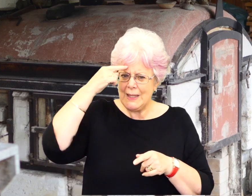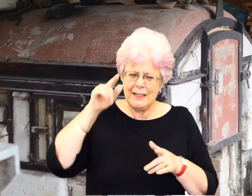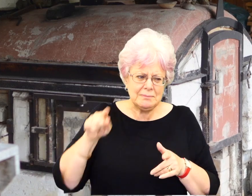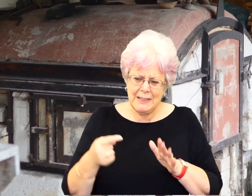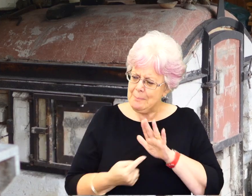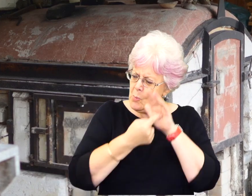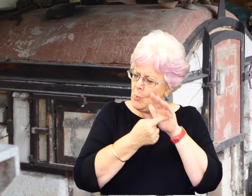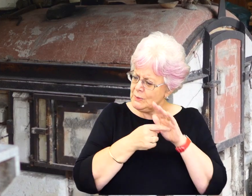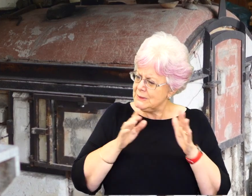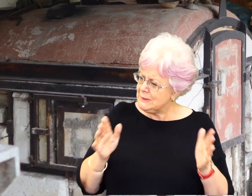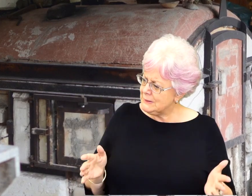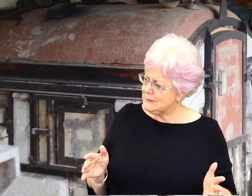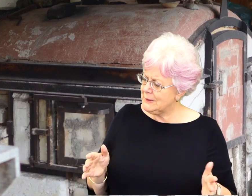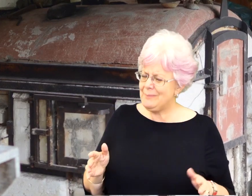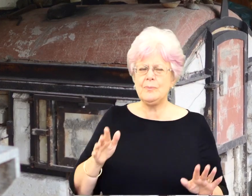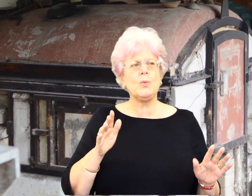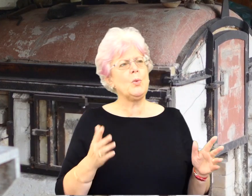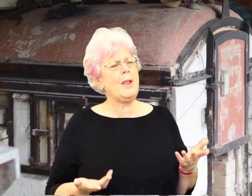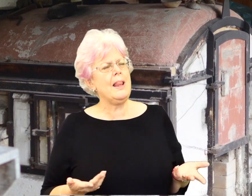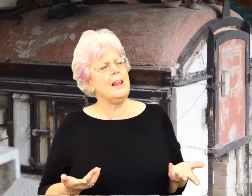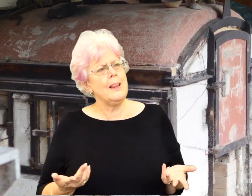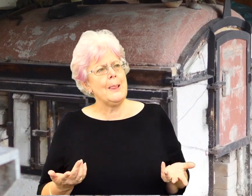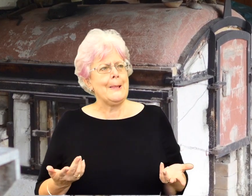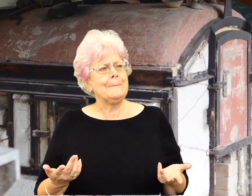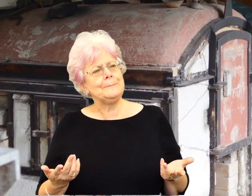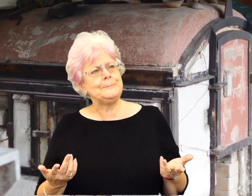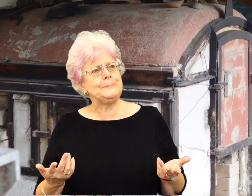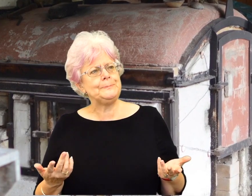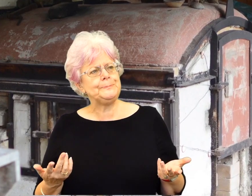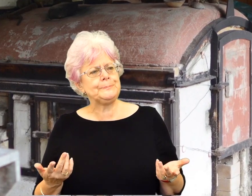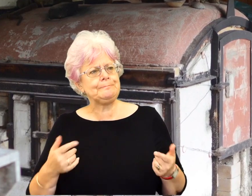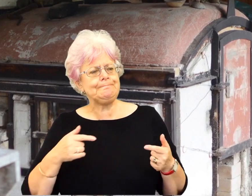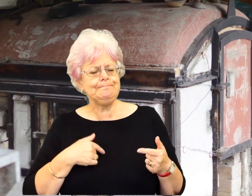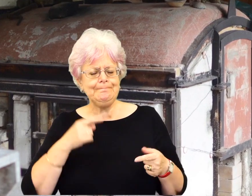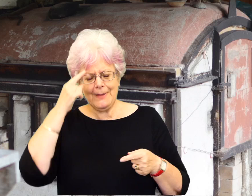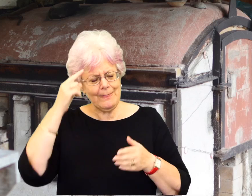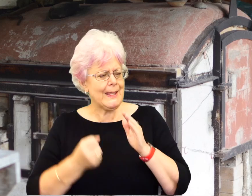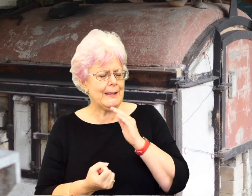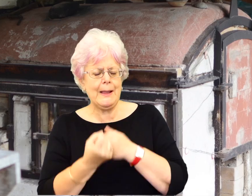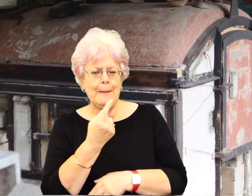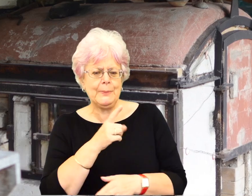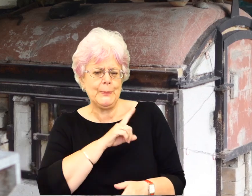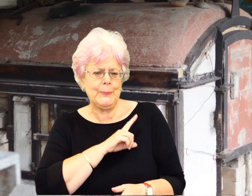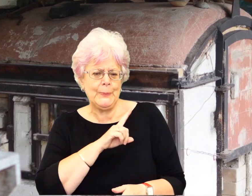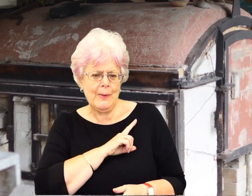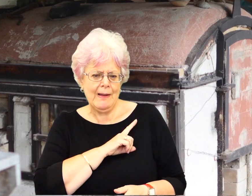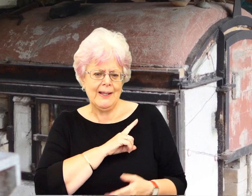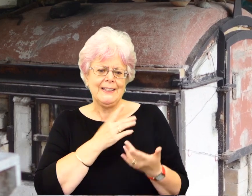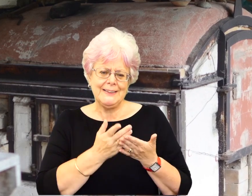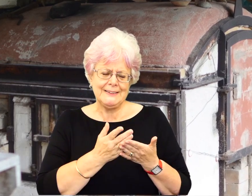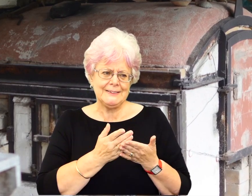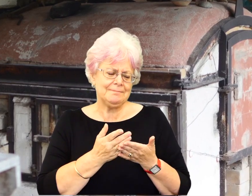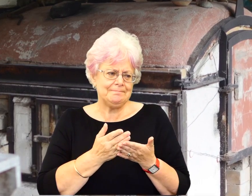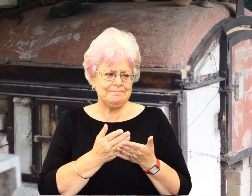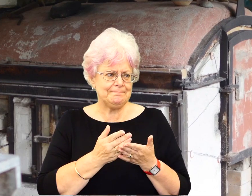been important to the way? Well, I think it has it's kind of come about as a sort of phase of life. When I talk now